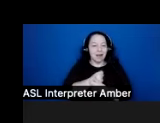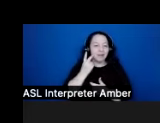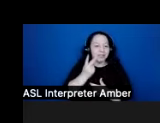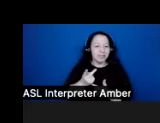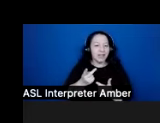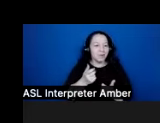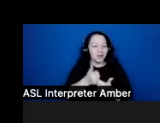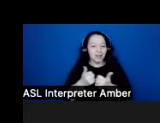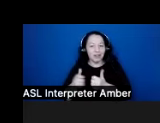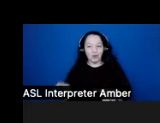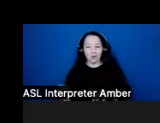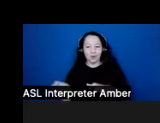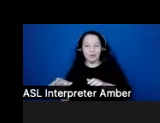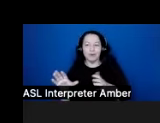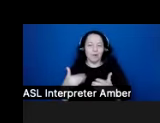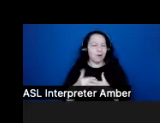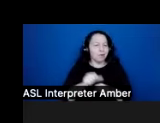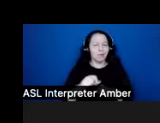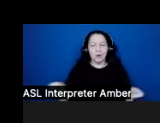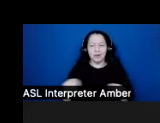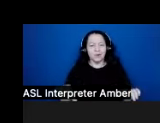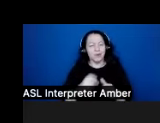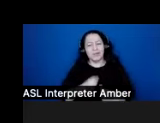All the work that you're all doing is very inspiring.